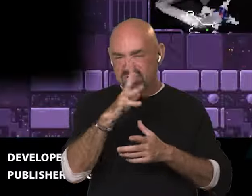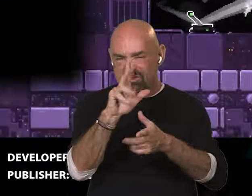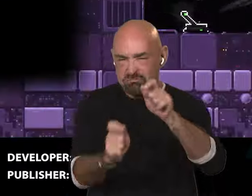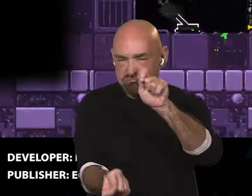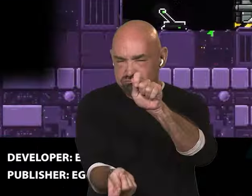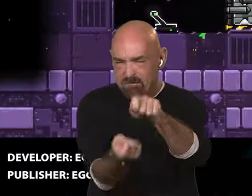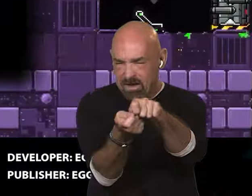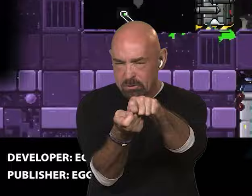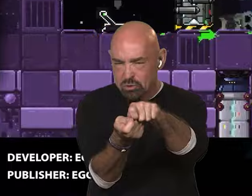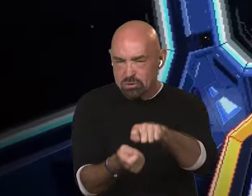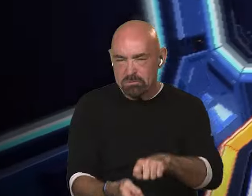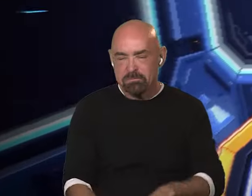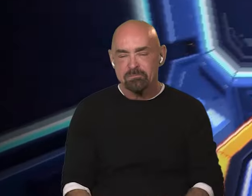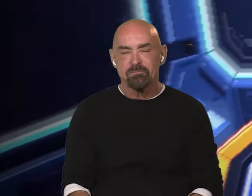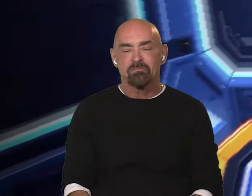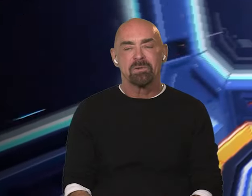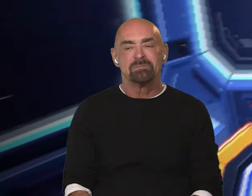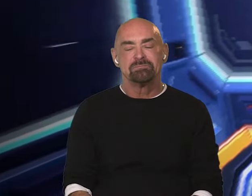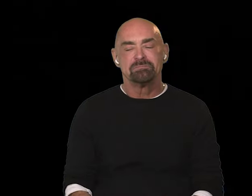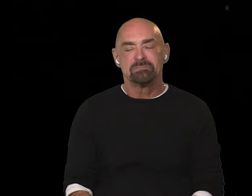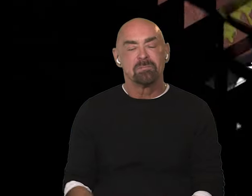out for revenge.